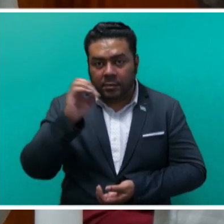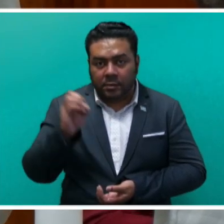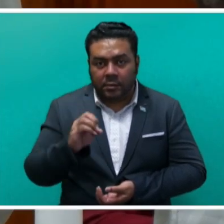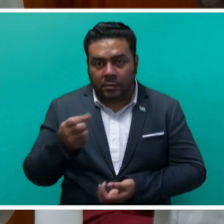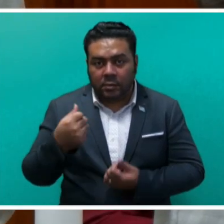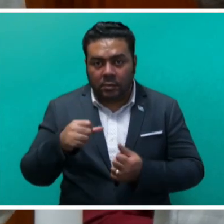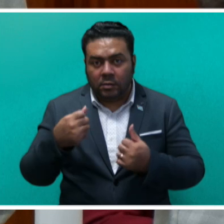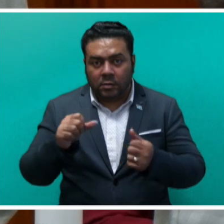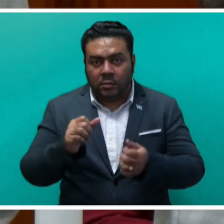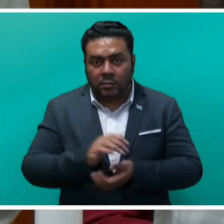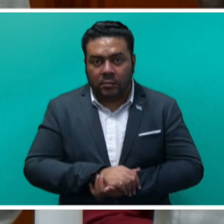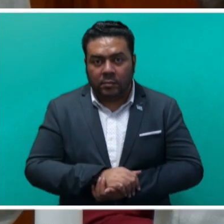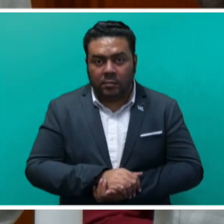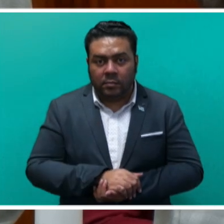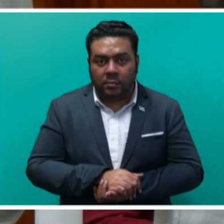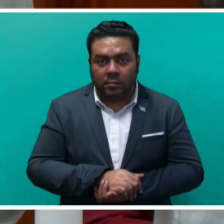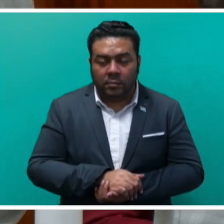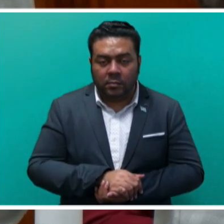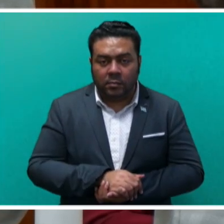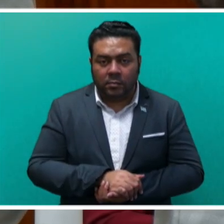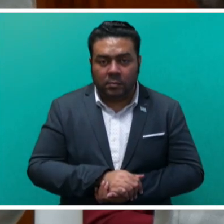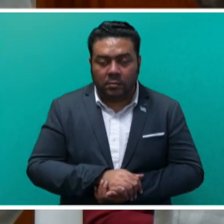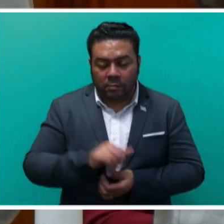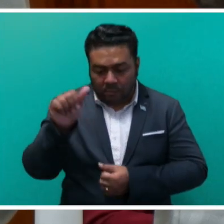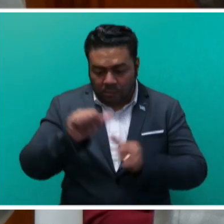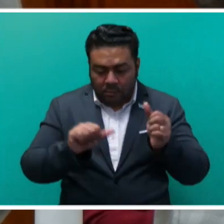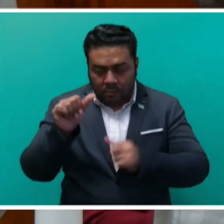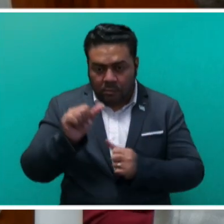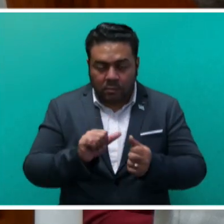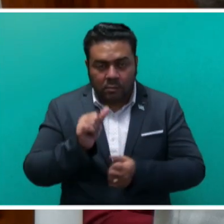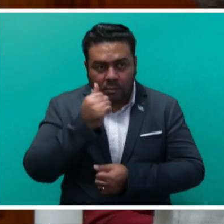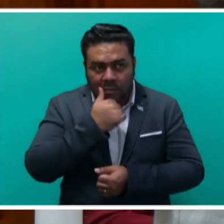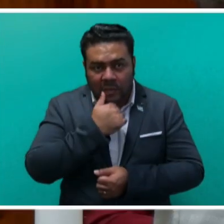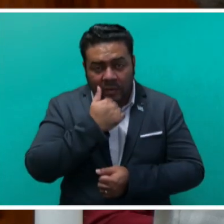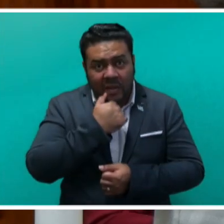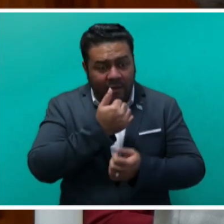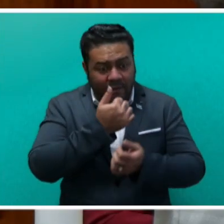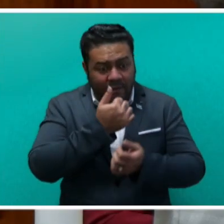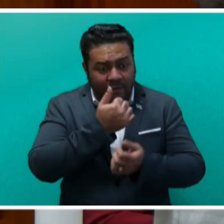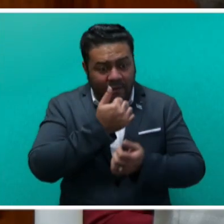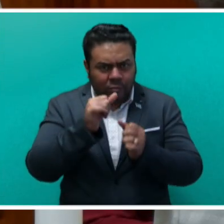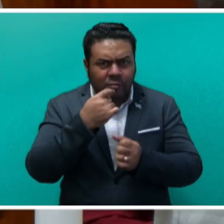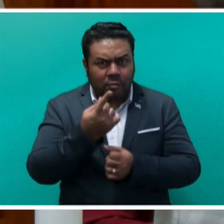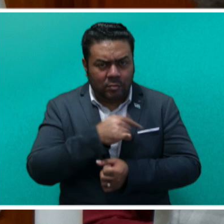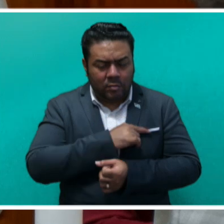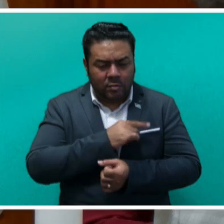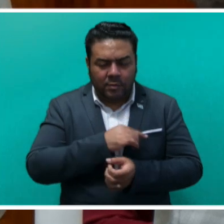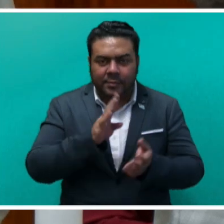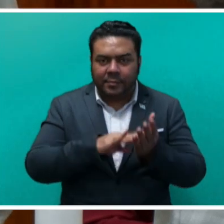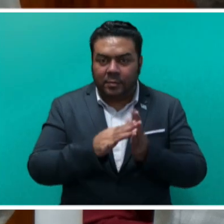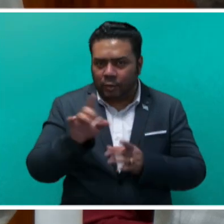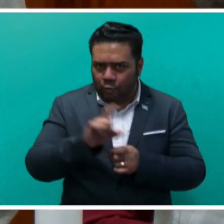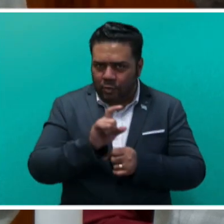Program. Our monitoring and evaluation tells us that every MSME we support in the program creates about 3